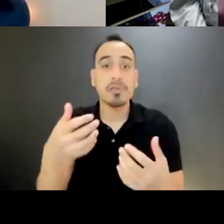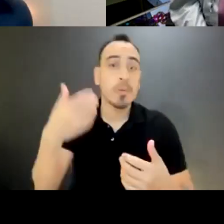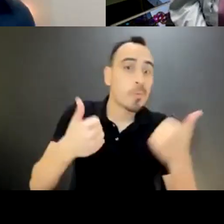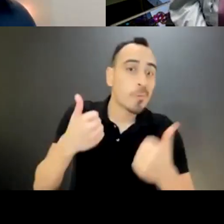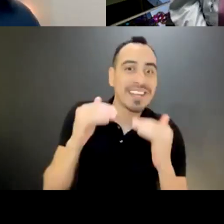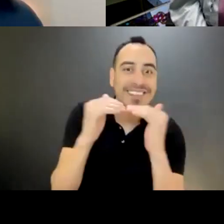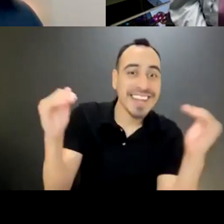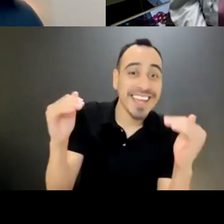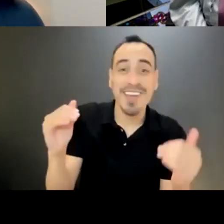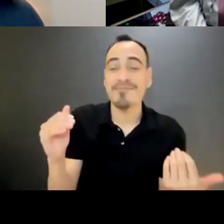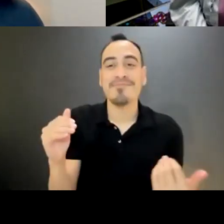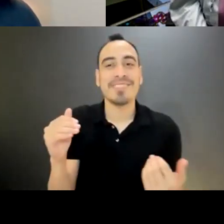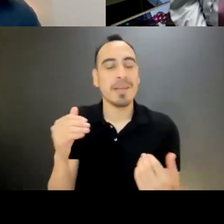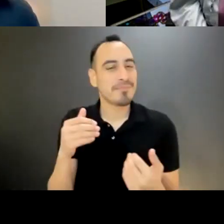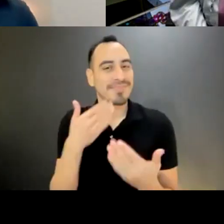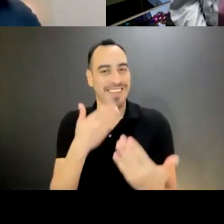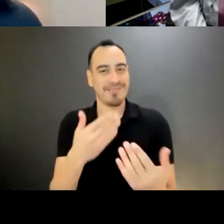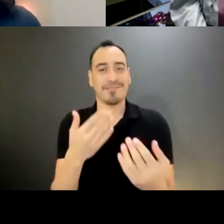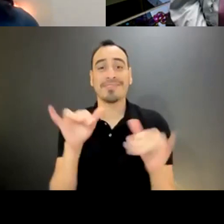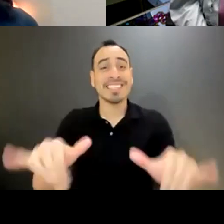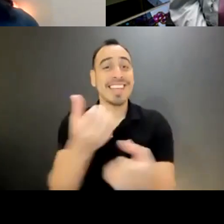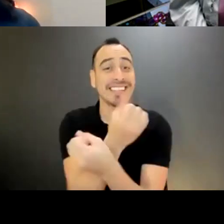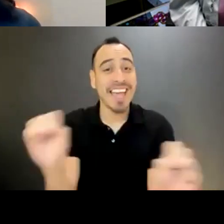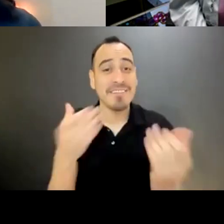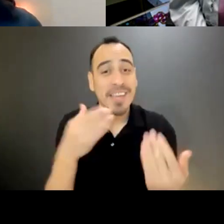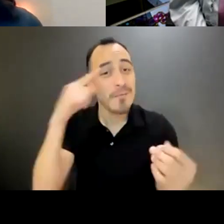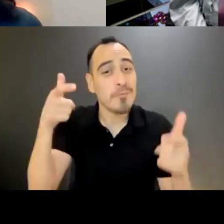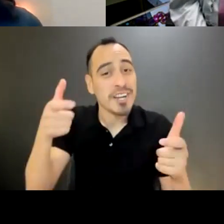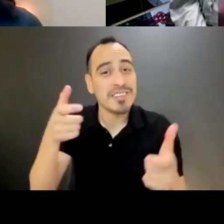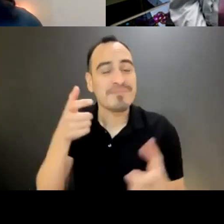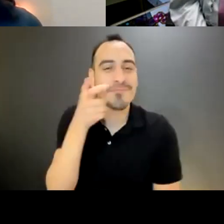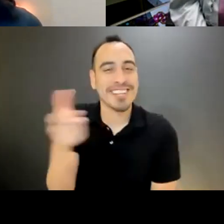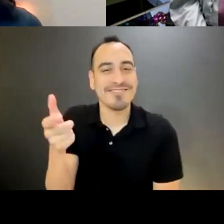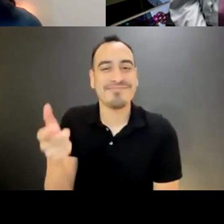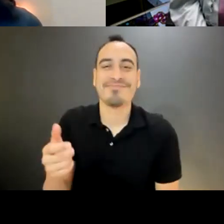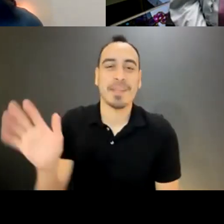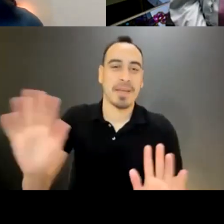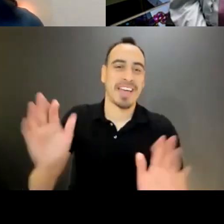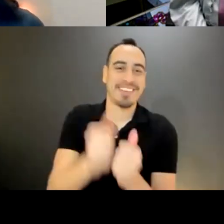you all stay safe and thank you so much for tuning in. Bye, everyone.